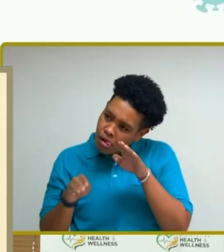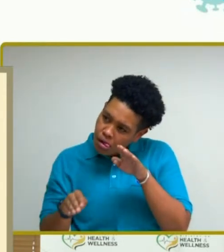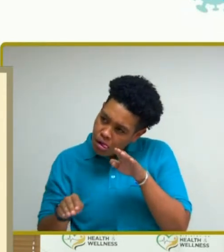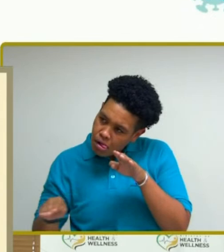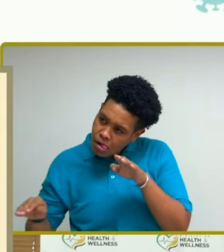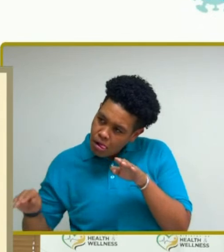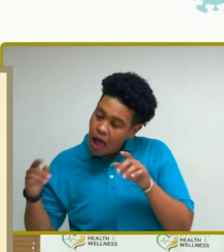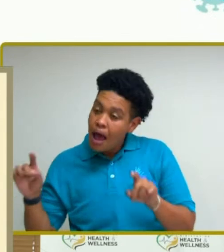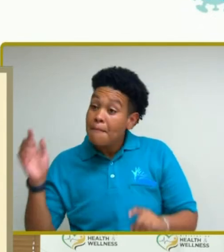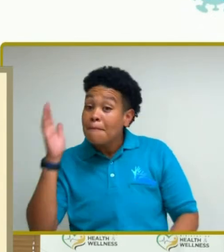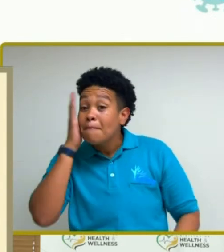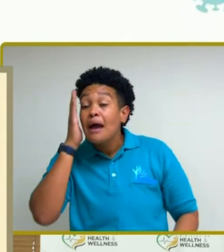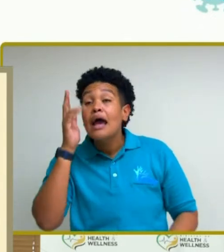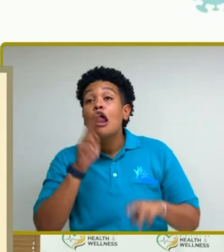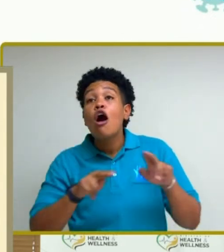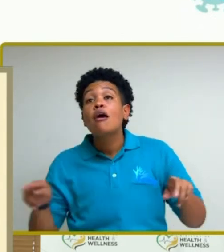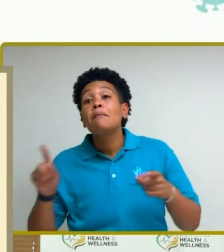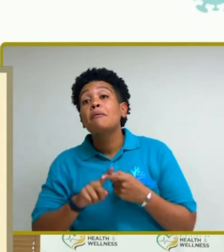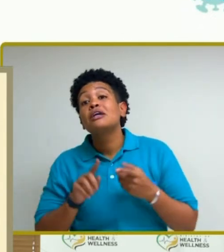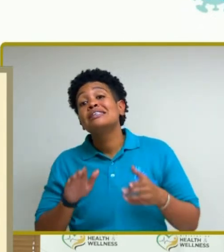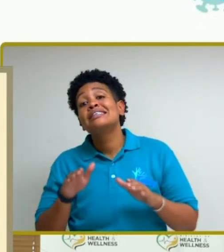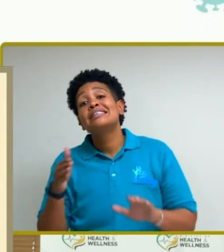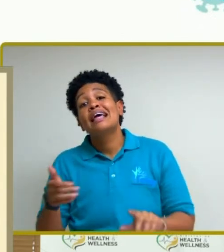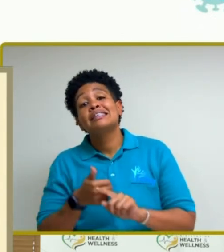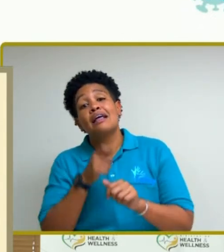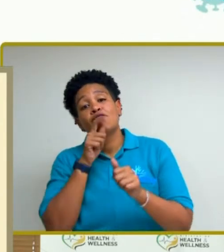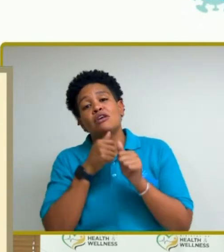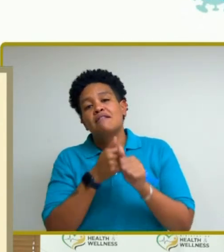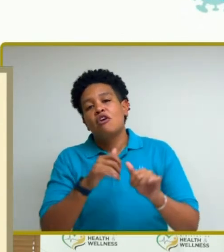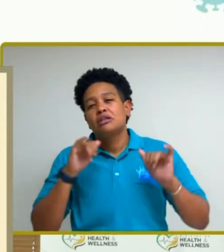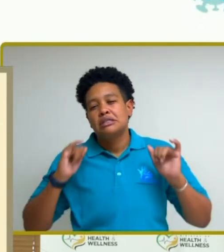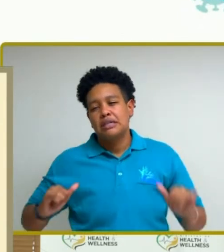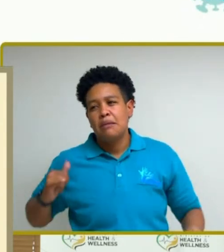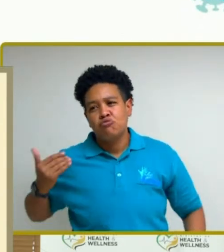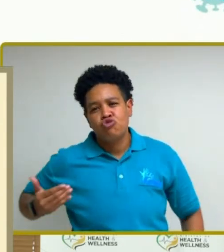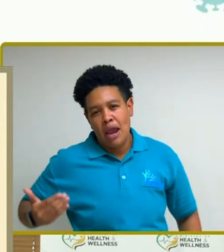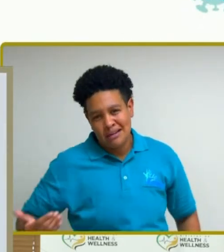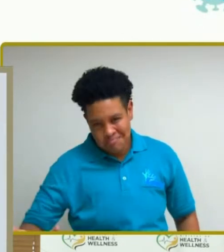the bed occupancy and the deaths are following that same trend.